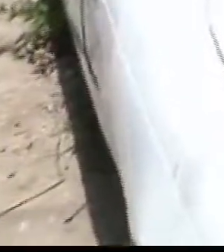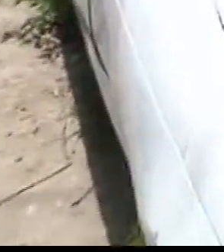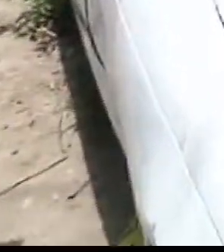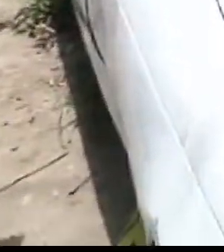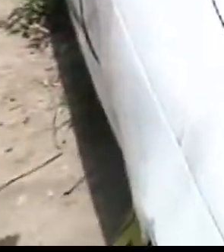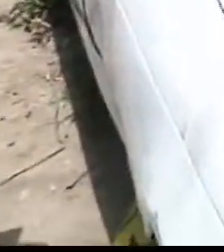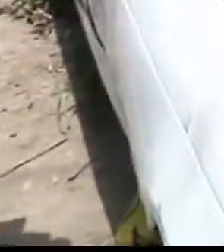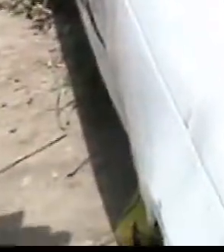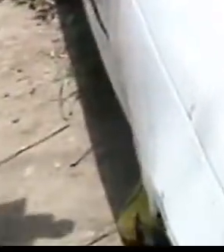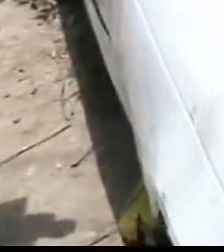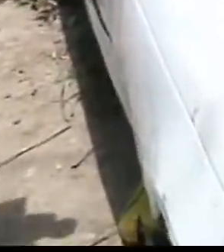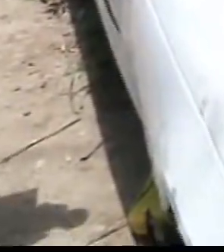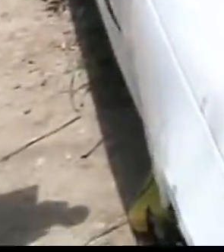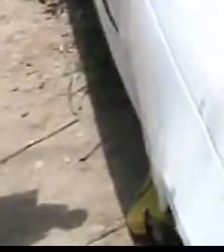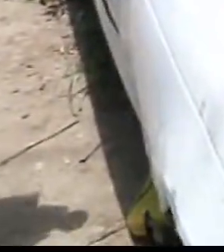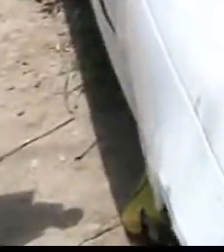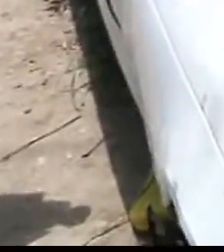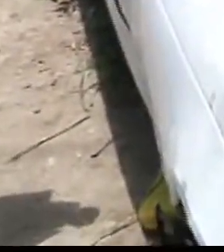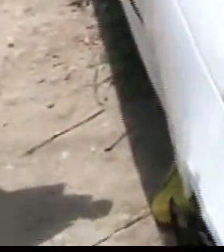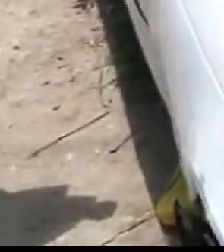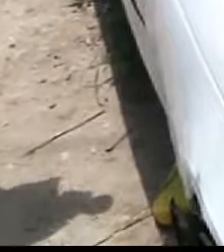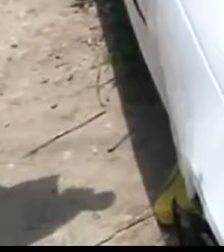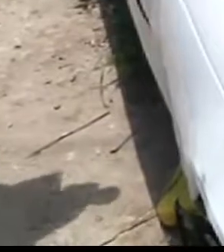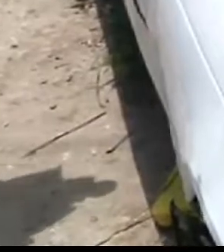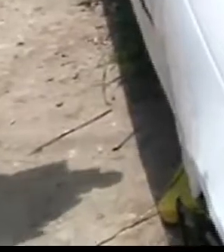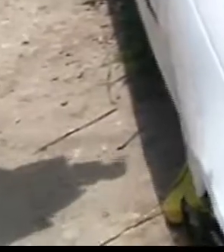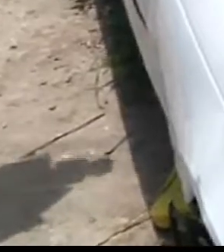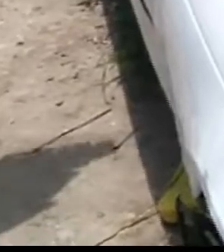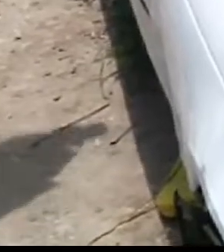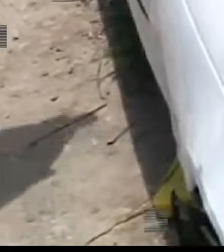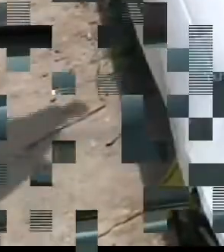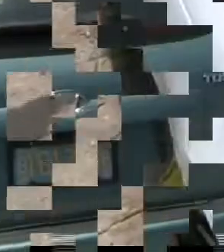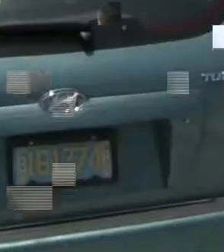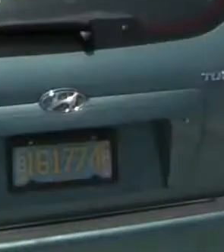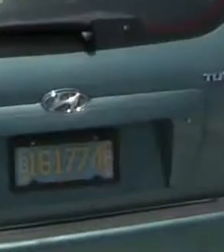And you want to hear the story of this homeless family.